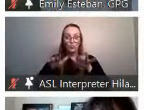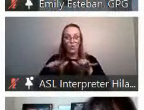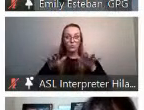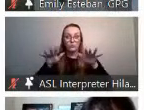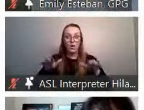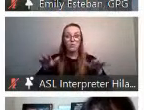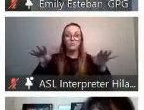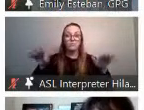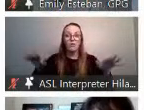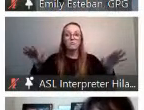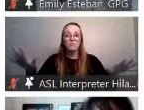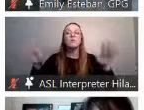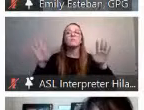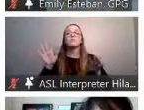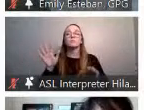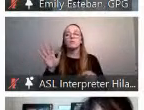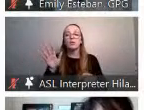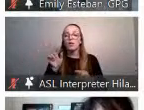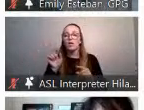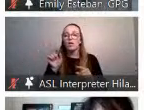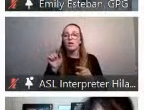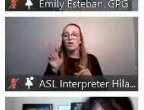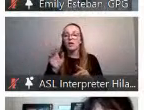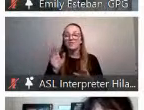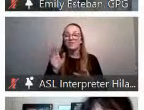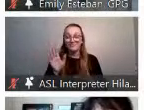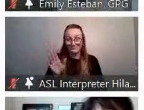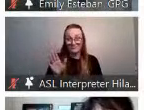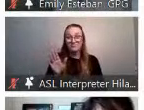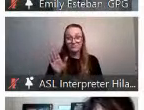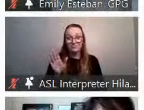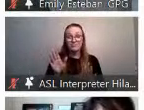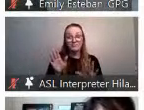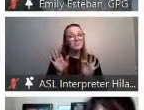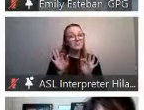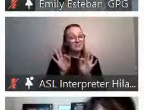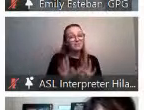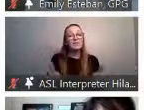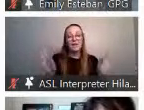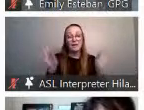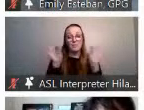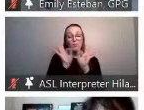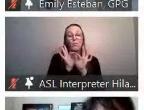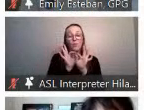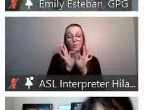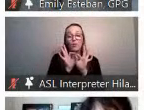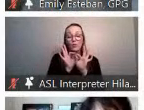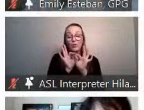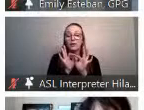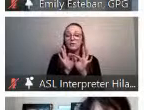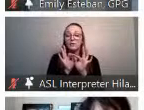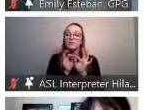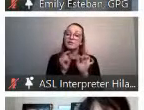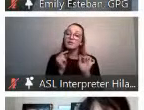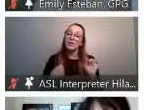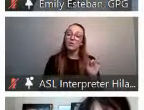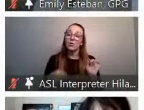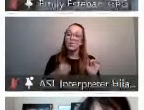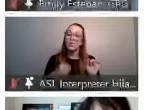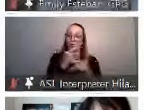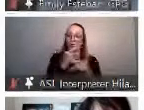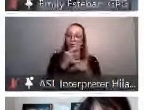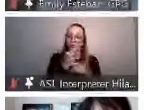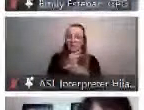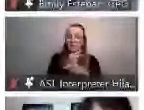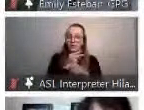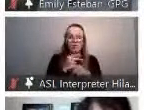be very important that we find a way to either create